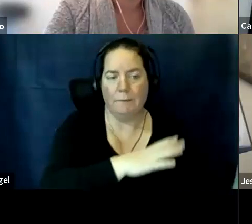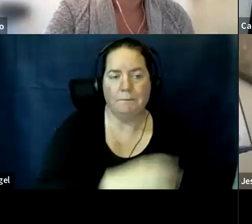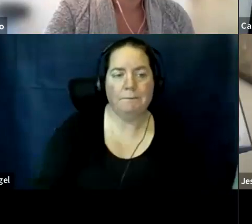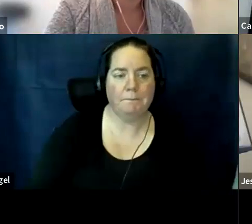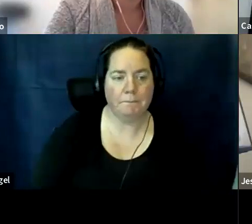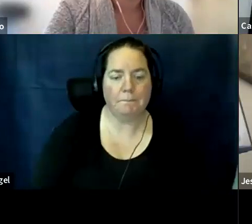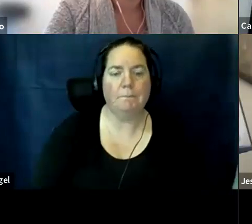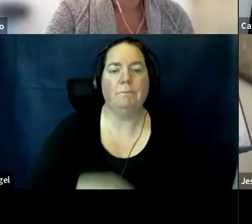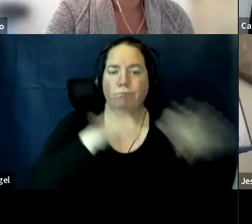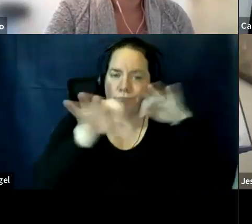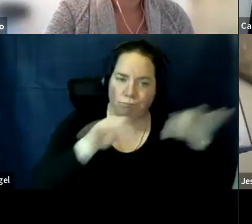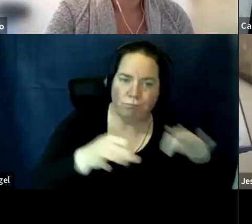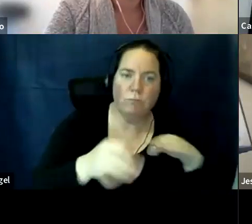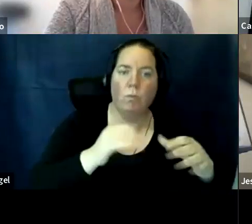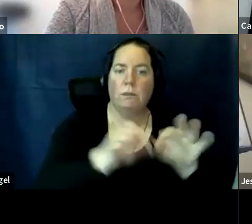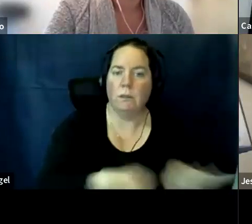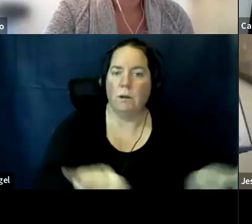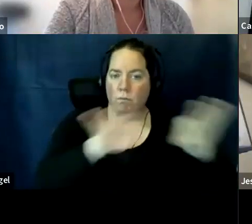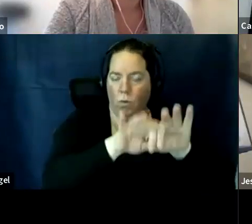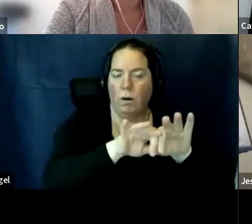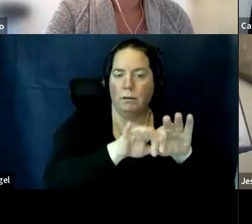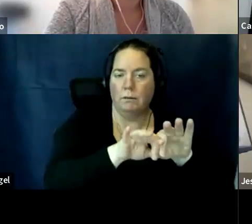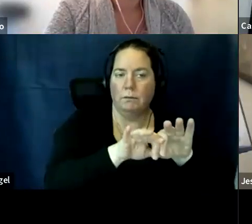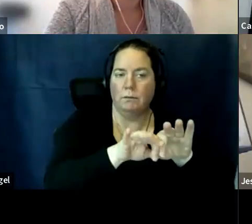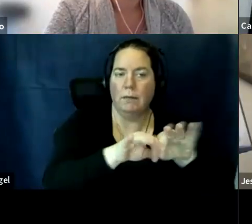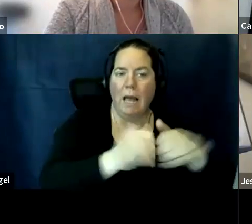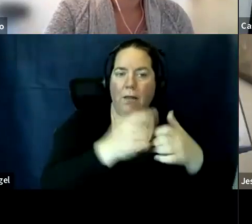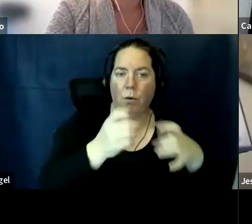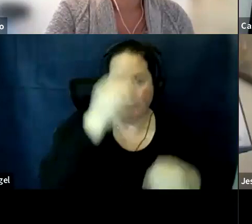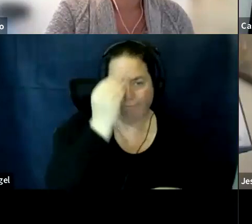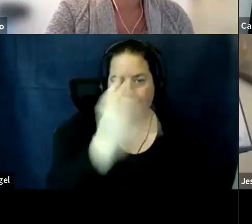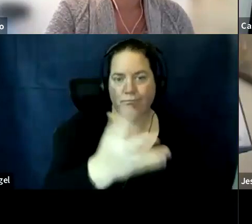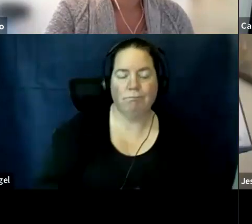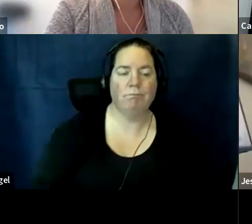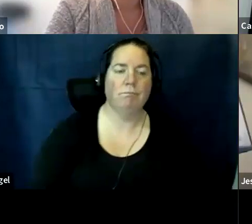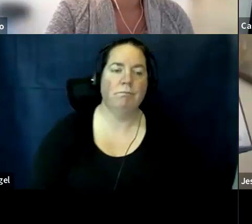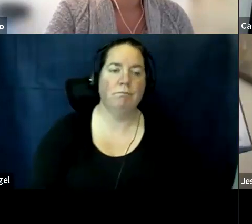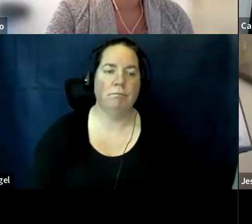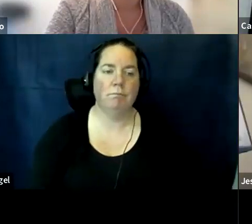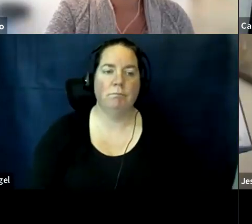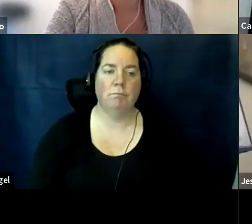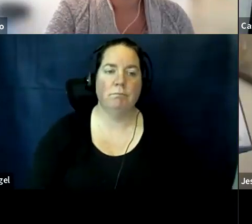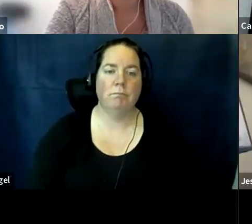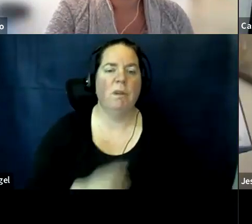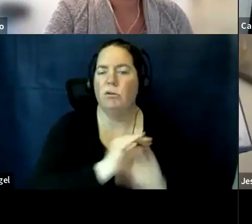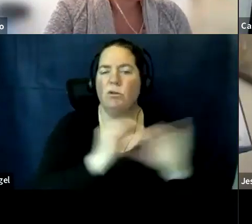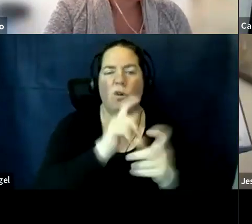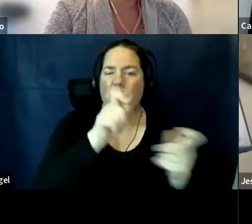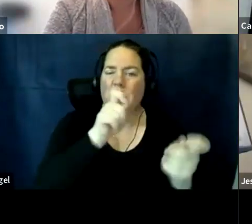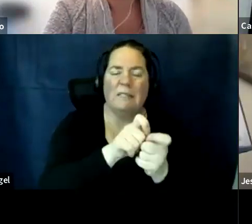is important for their parental input. But as Cassie said, there's no specific format that has to be